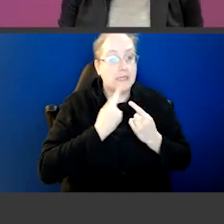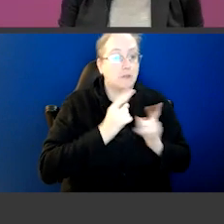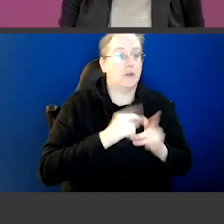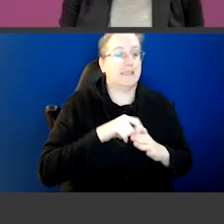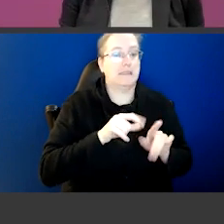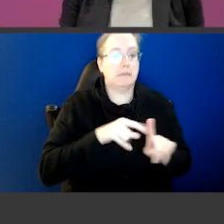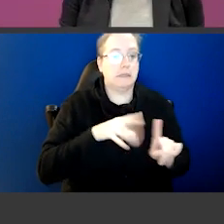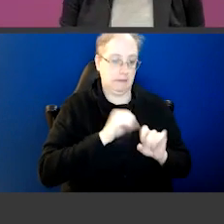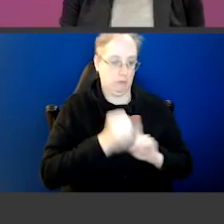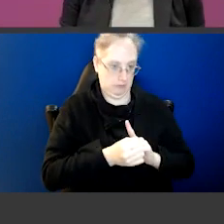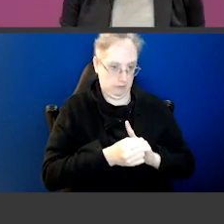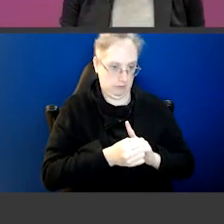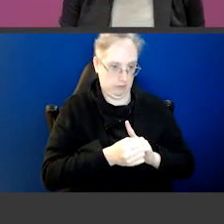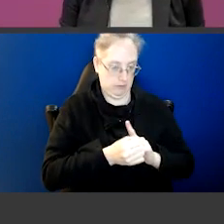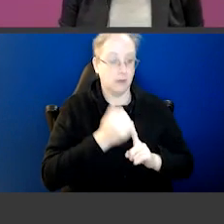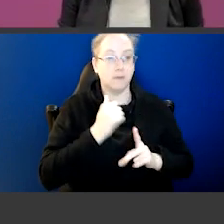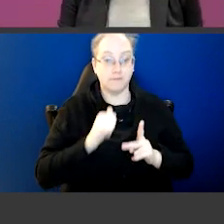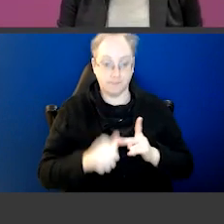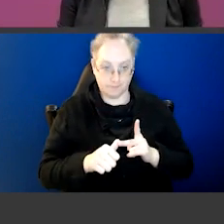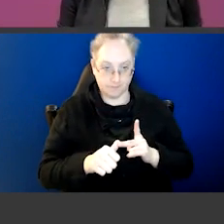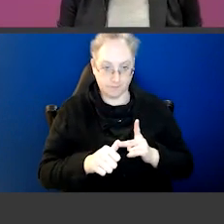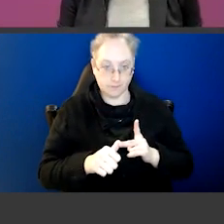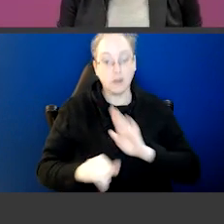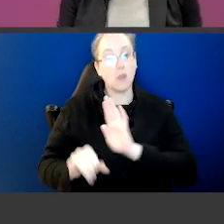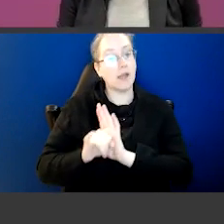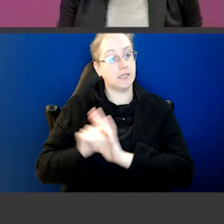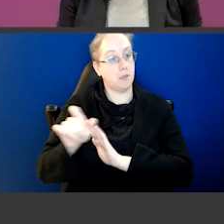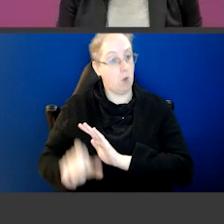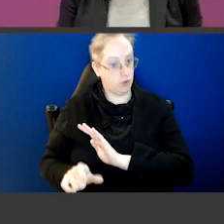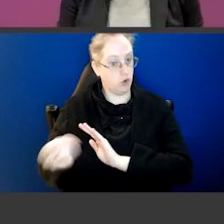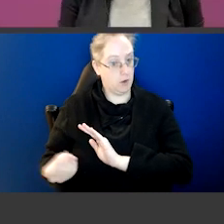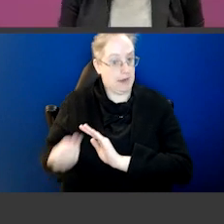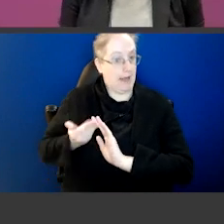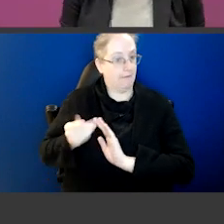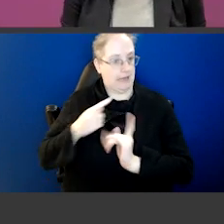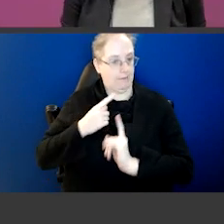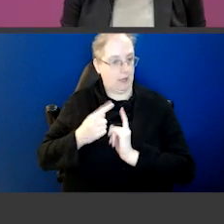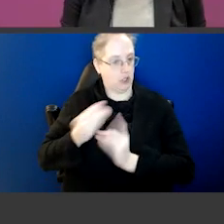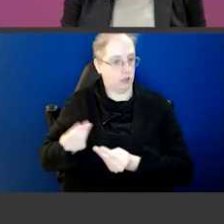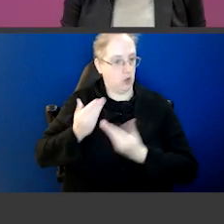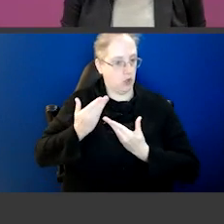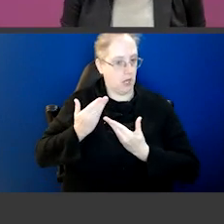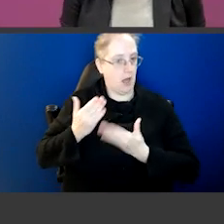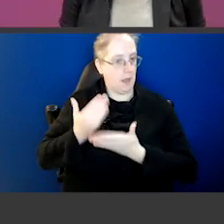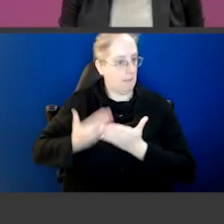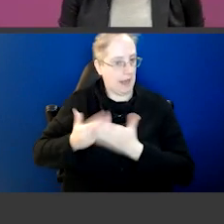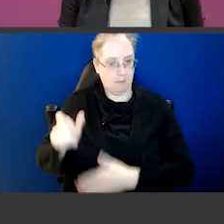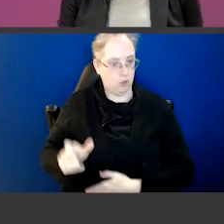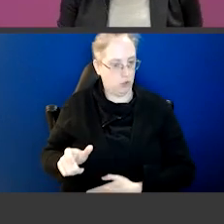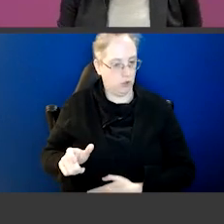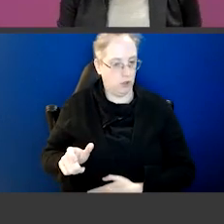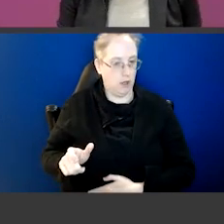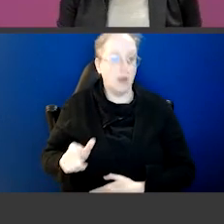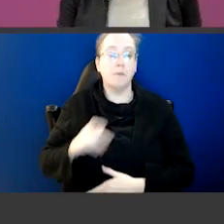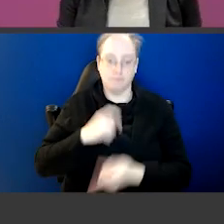circumstances. Second, the identity of the person who made the disclosure or the complainant will also